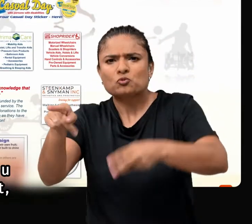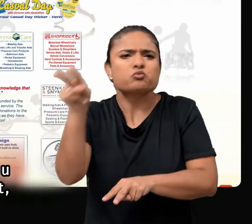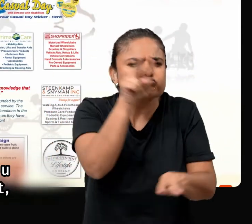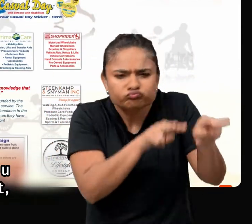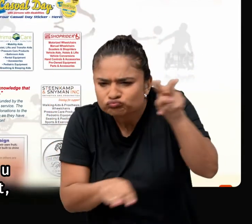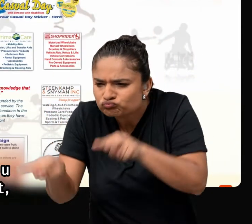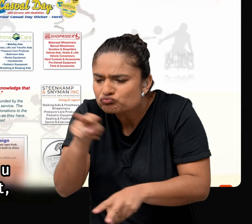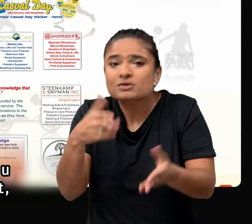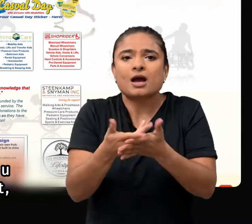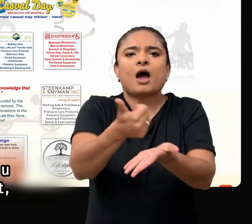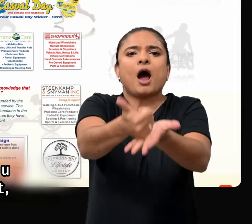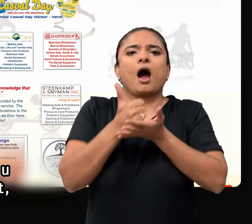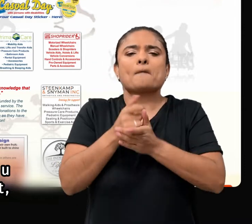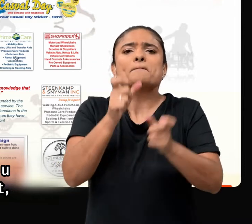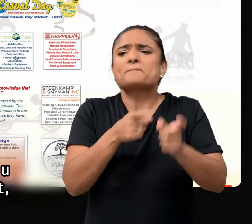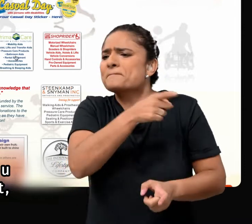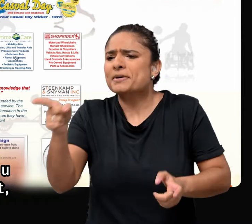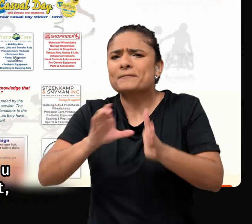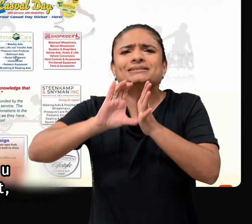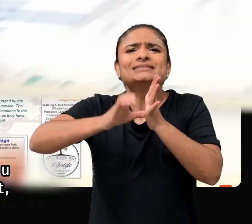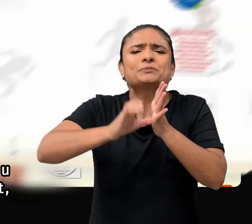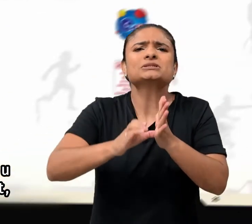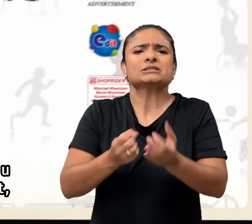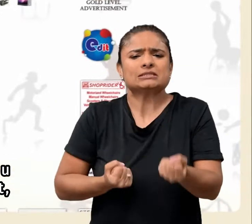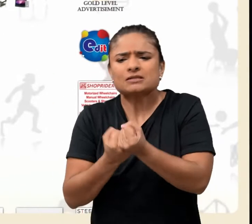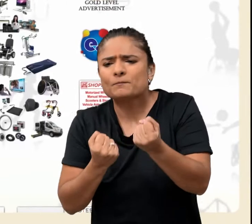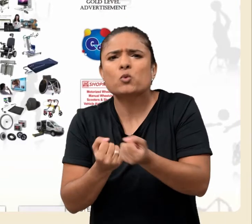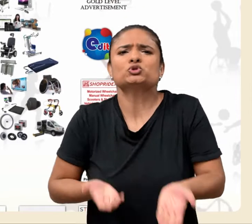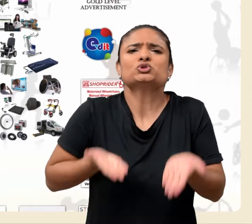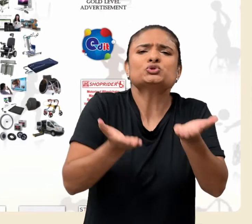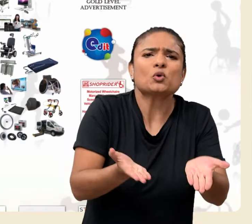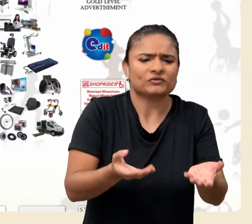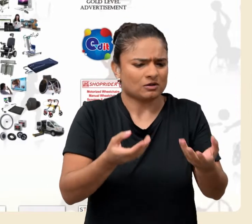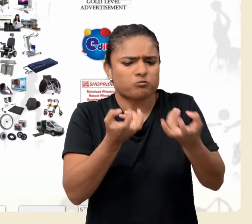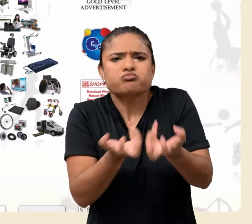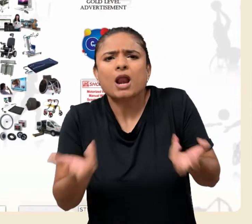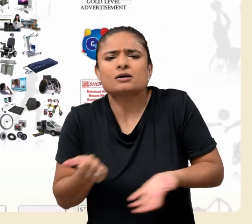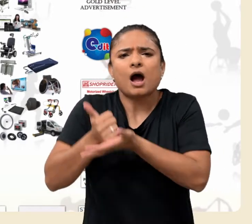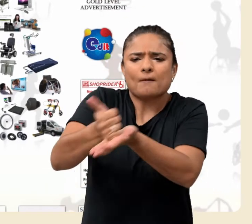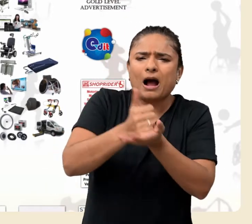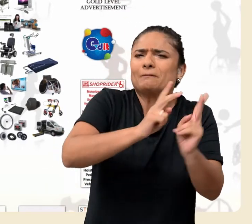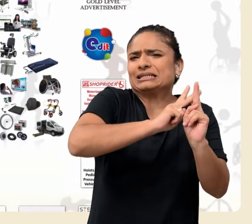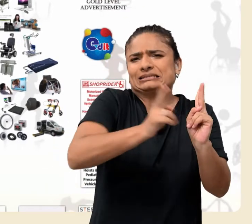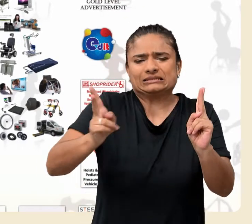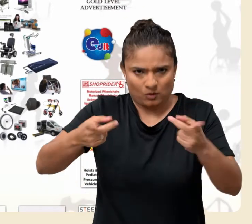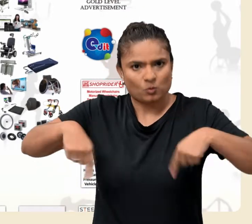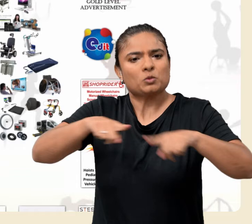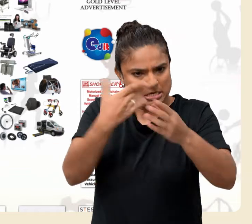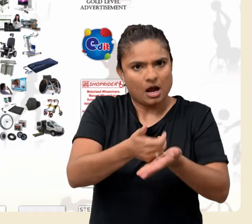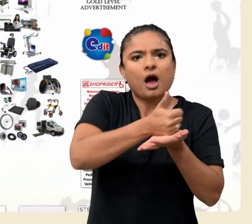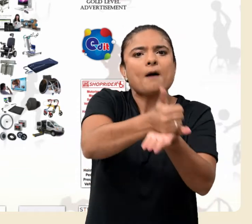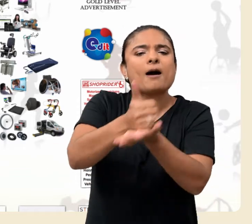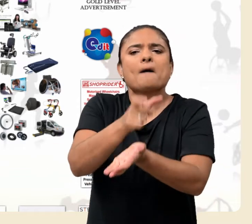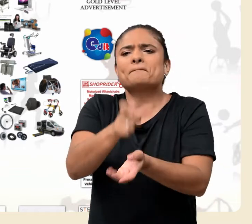These organizations can assist you by providing information, support, services, or assistive devices to persons with